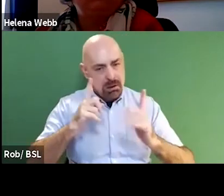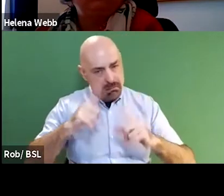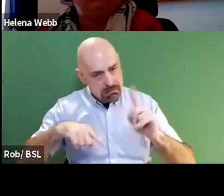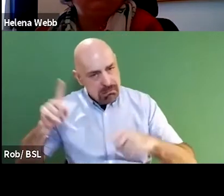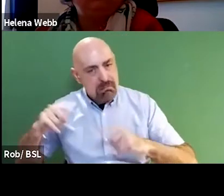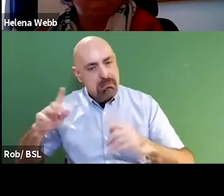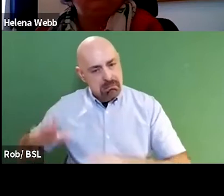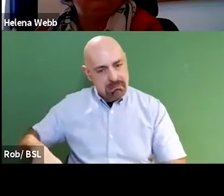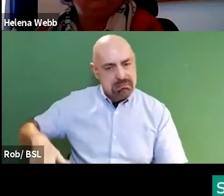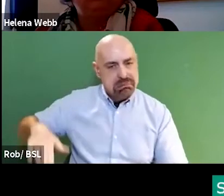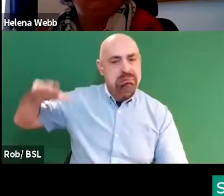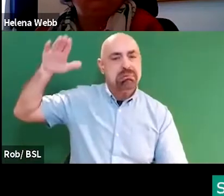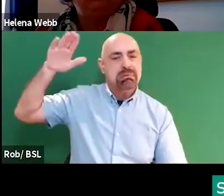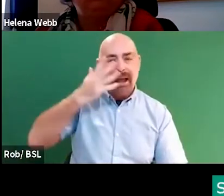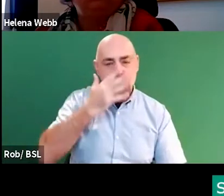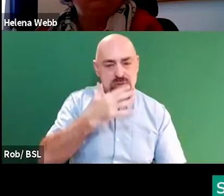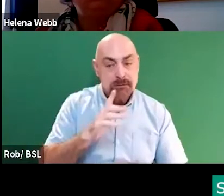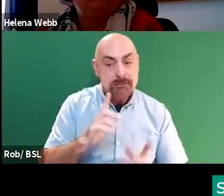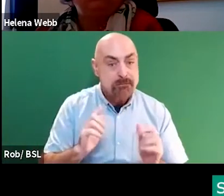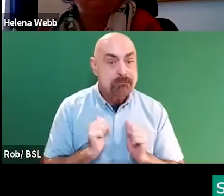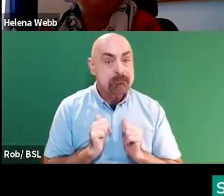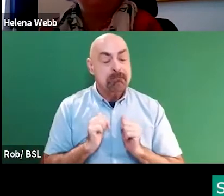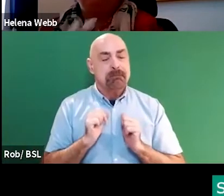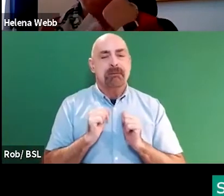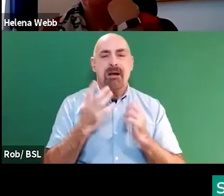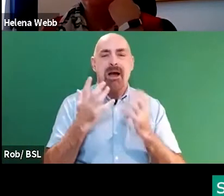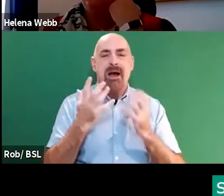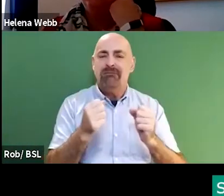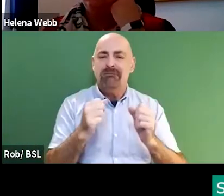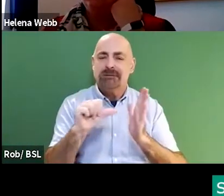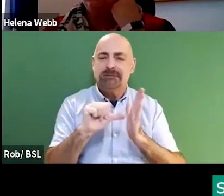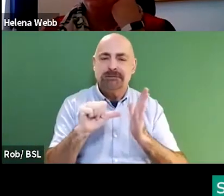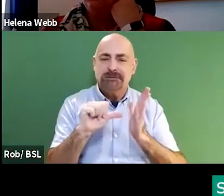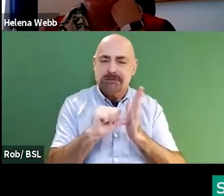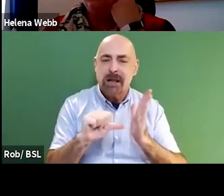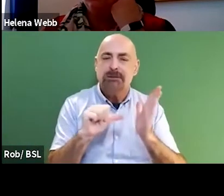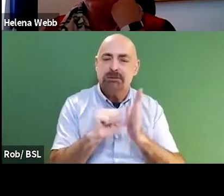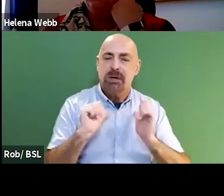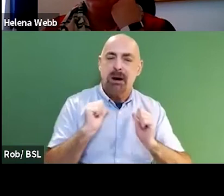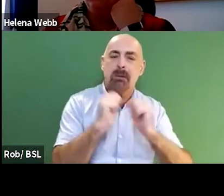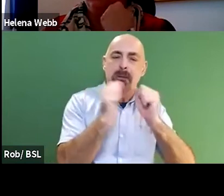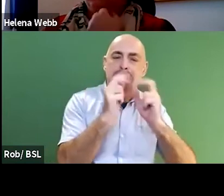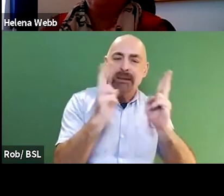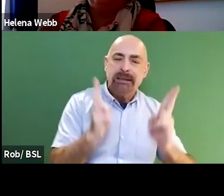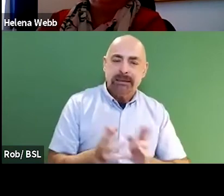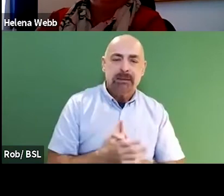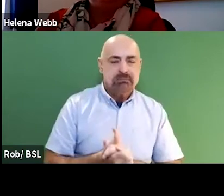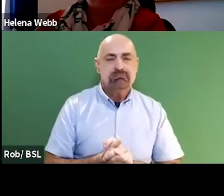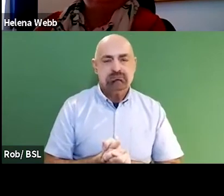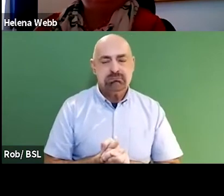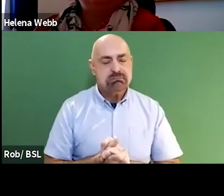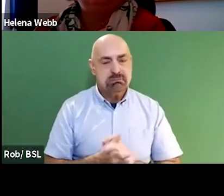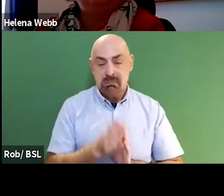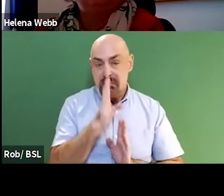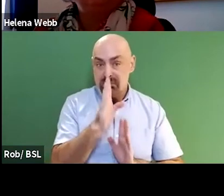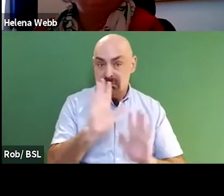of families and children. So yes, there were some challenges with our buildings, and to be frank, they're